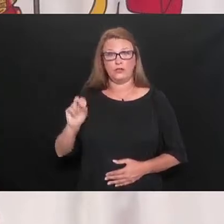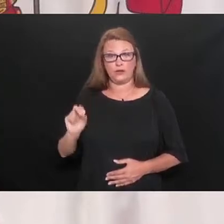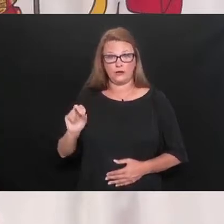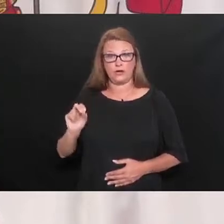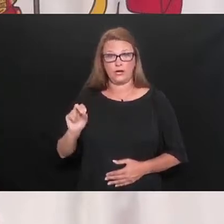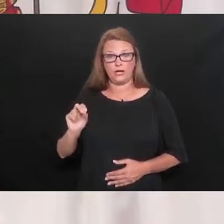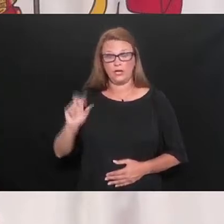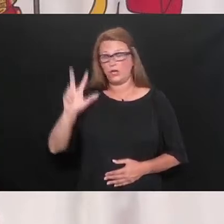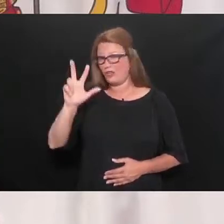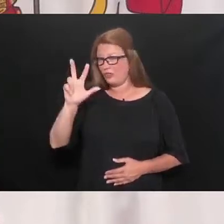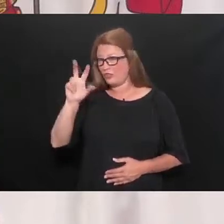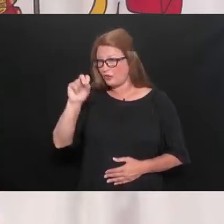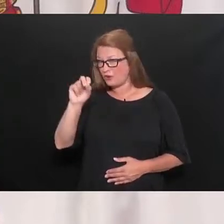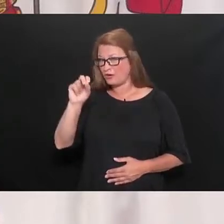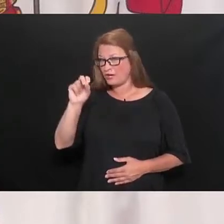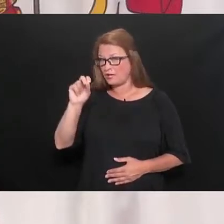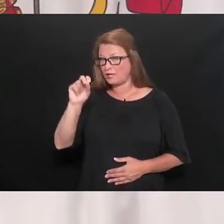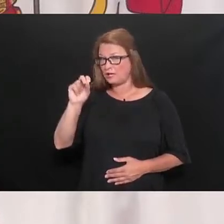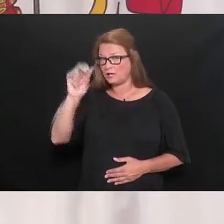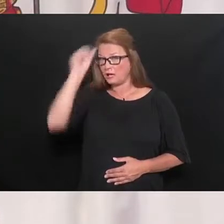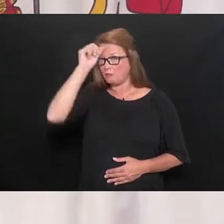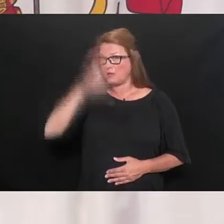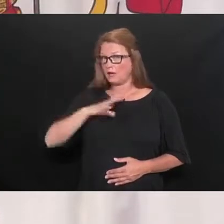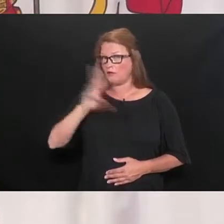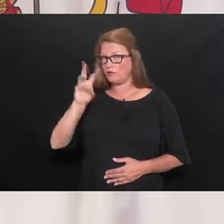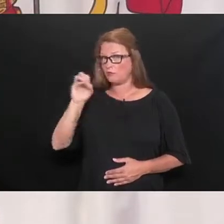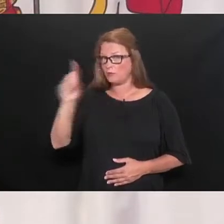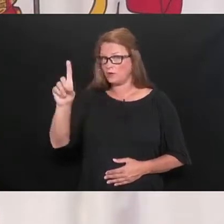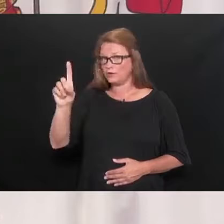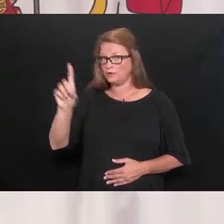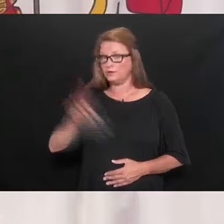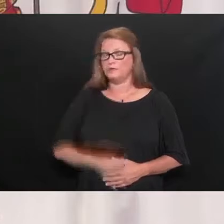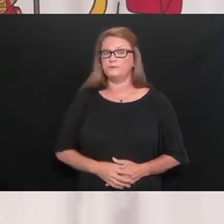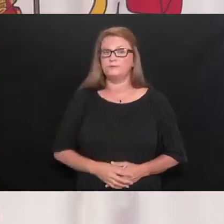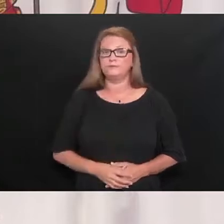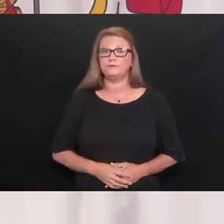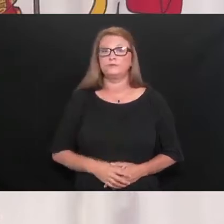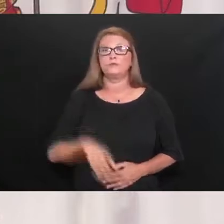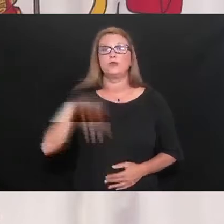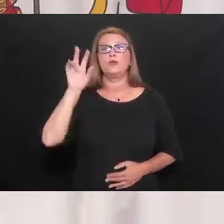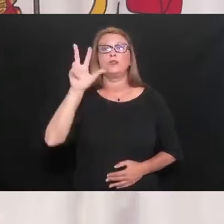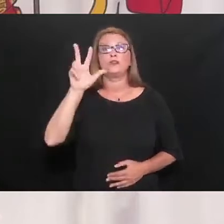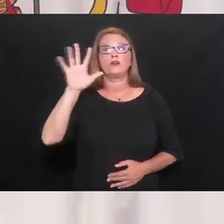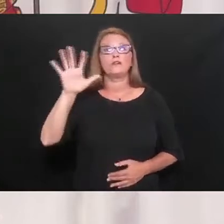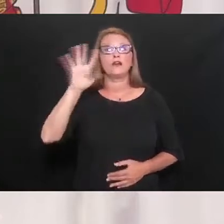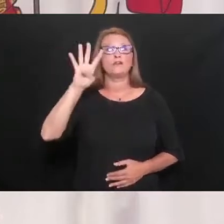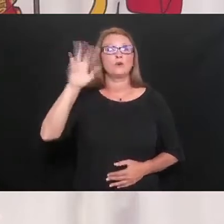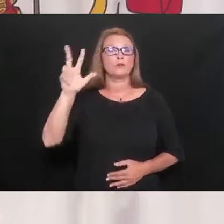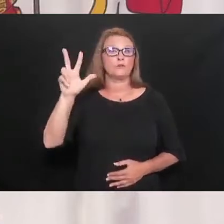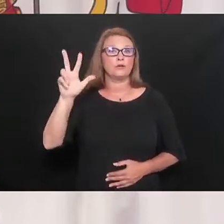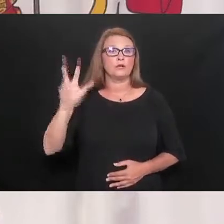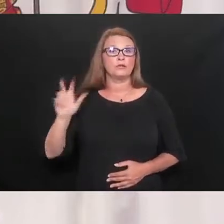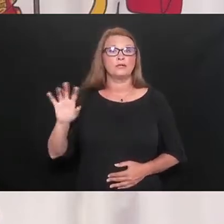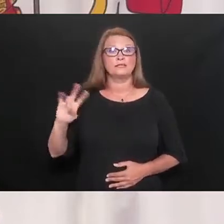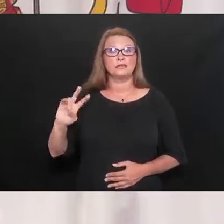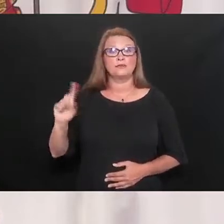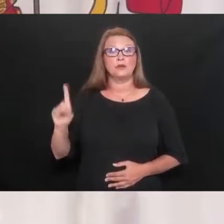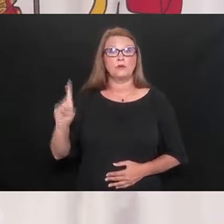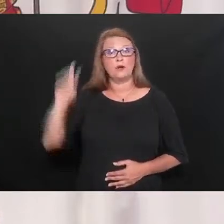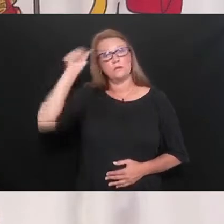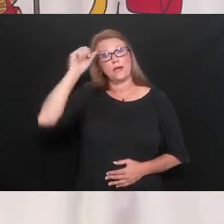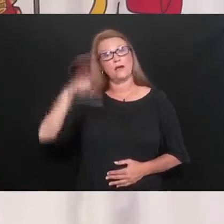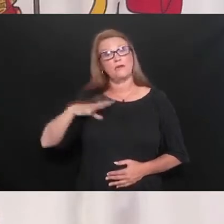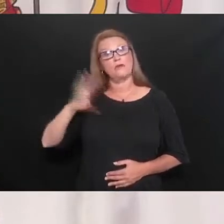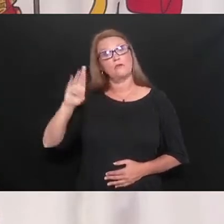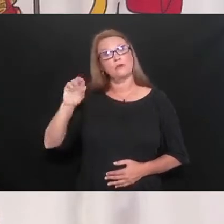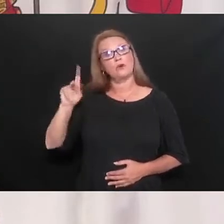30-year-old male from Wood County. The 3,543rd death is a 71-year-old male from